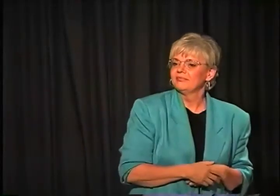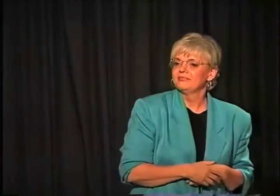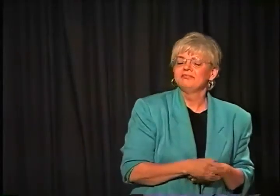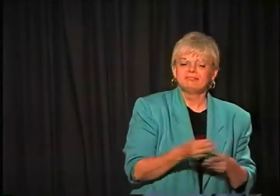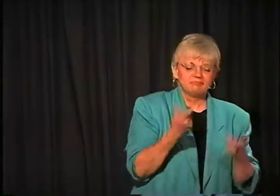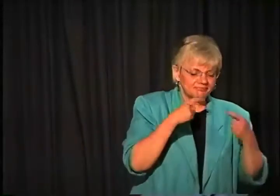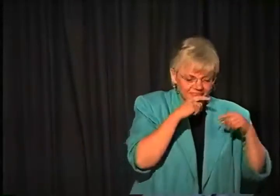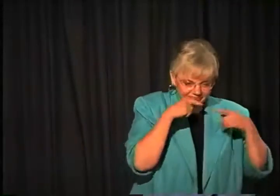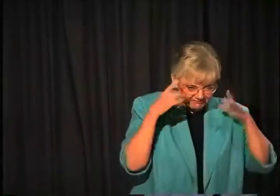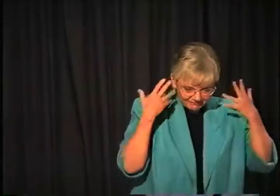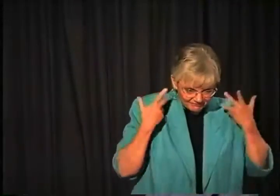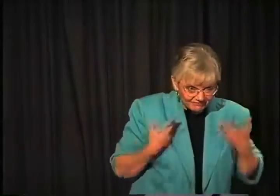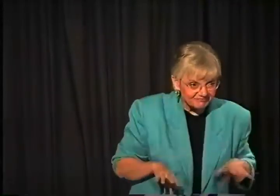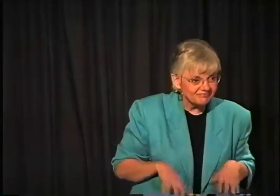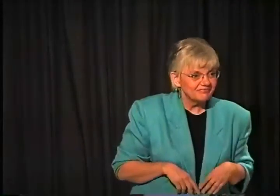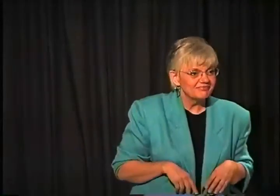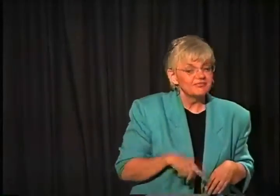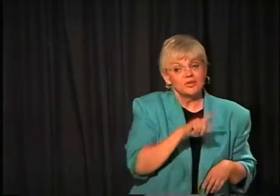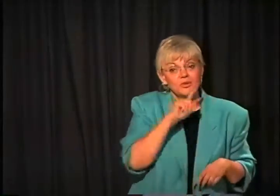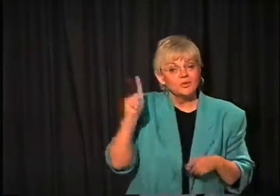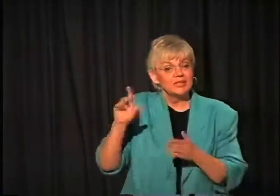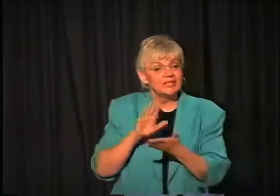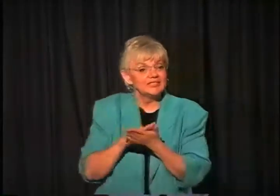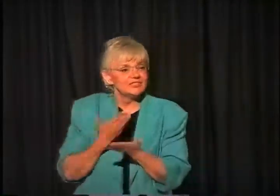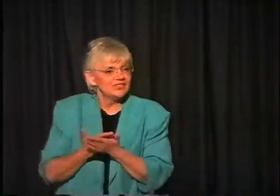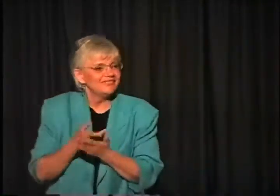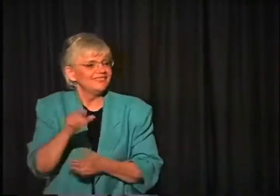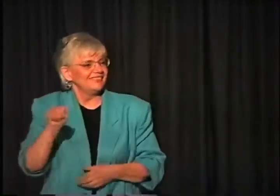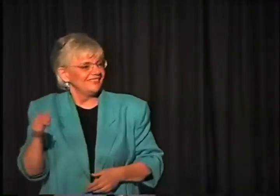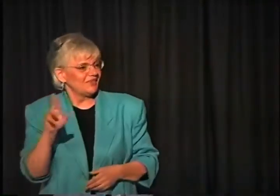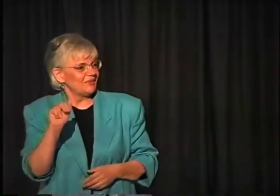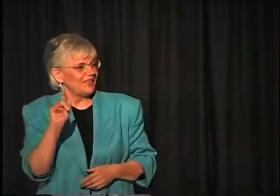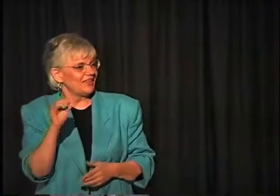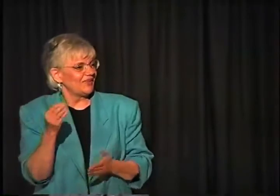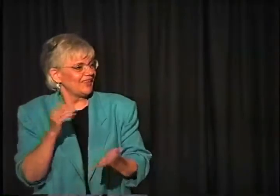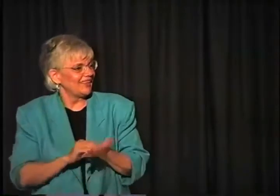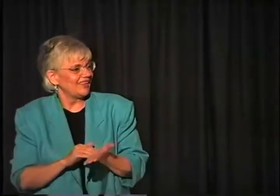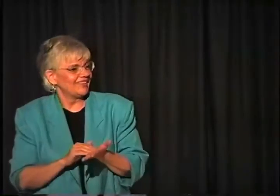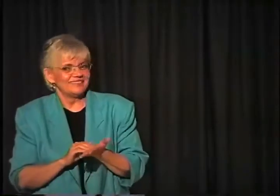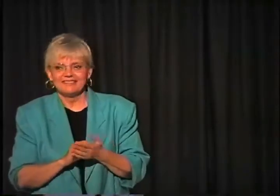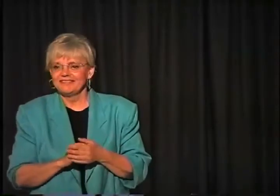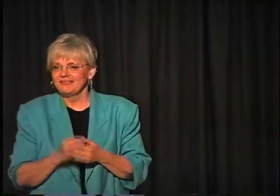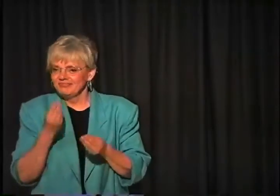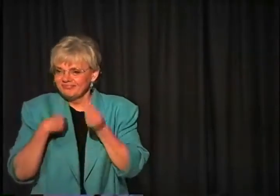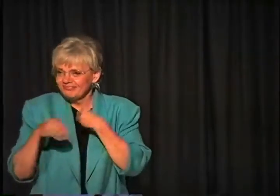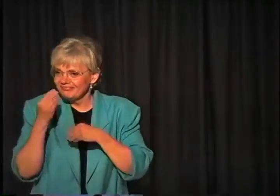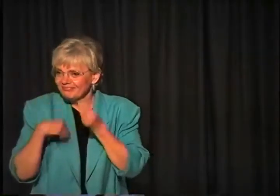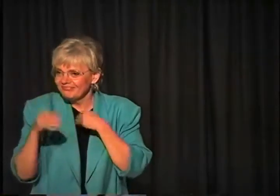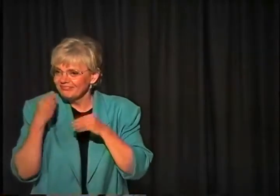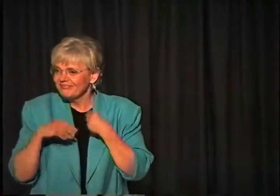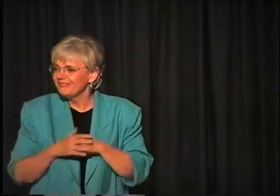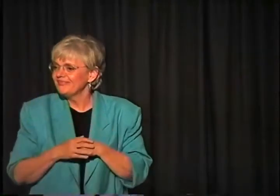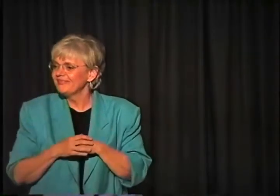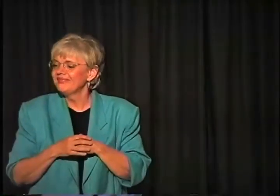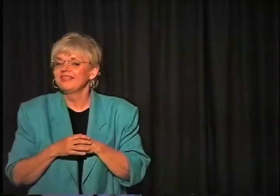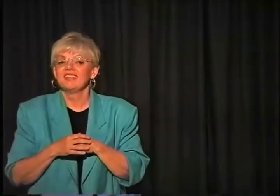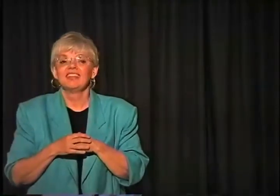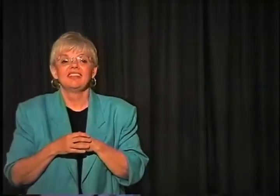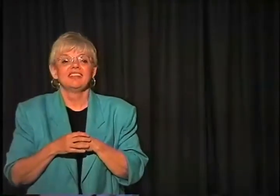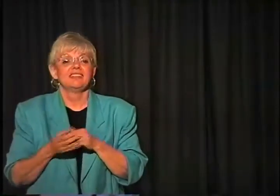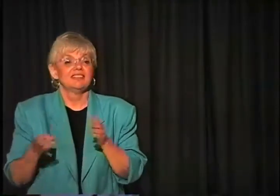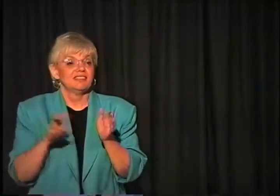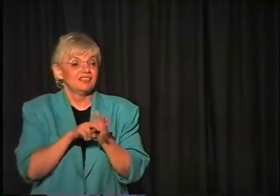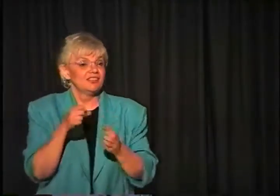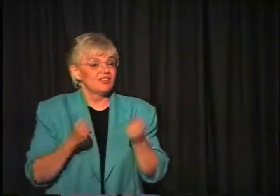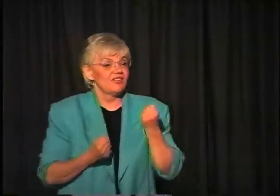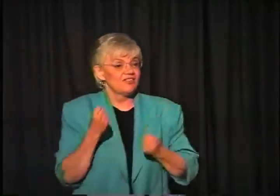To the sound of that music or the radio show, you wander into the bathroom, brush your teeth. In the kitchen, turn on another radio so that you know that you need to